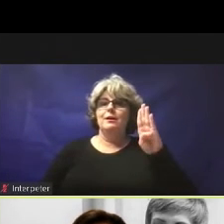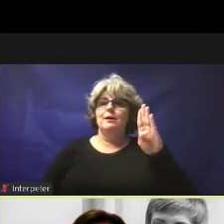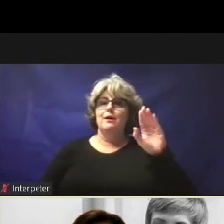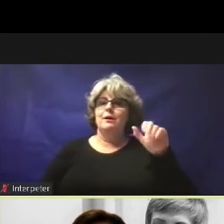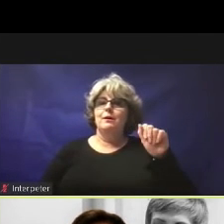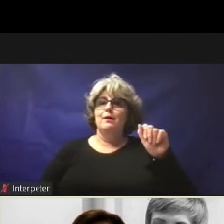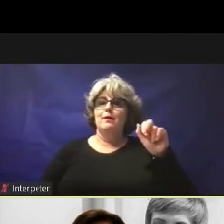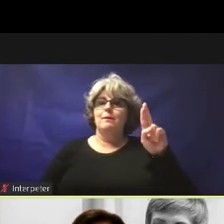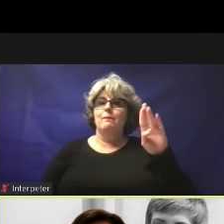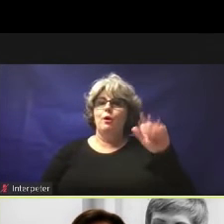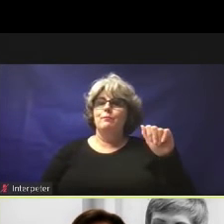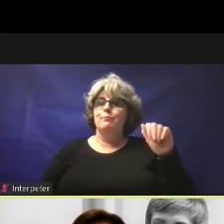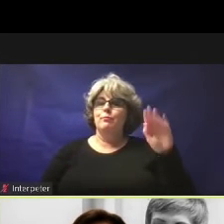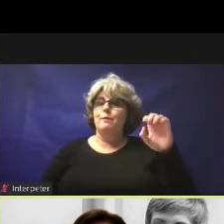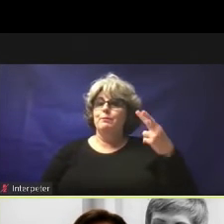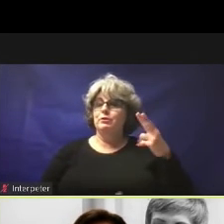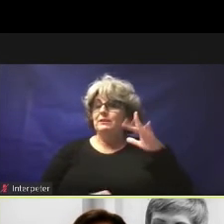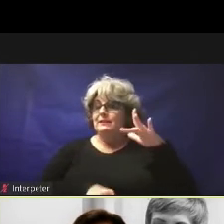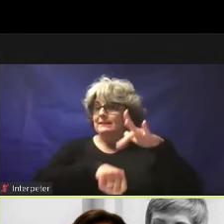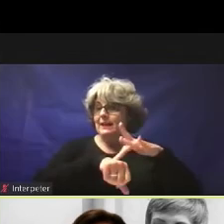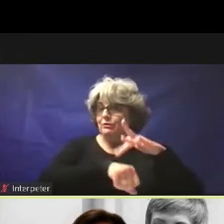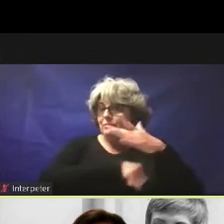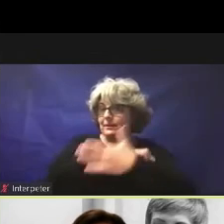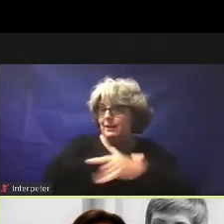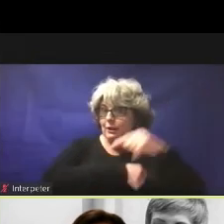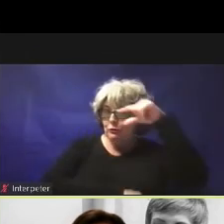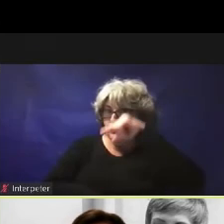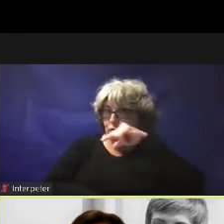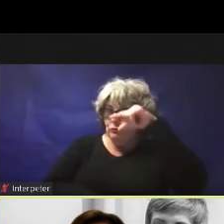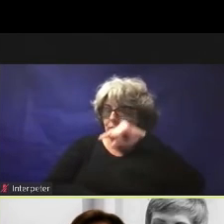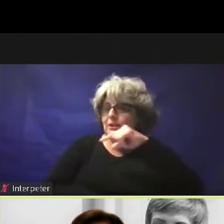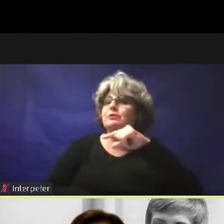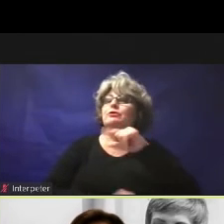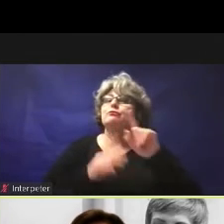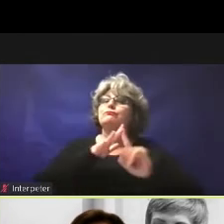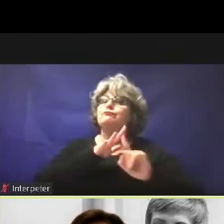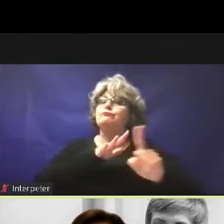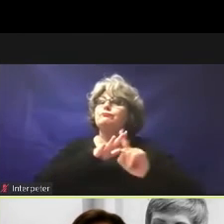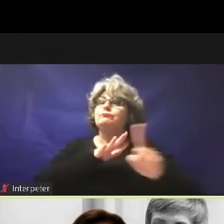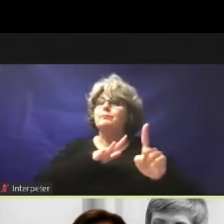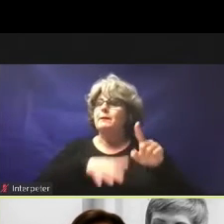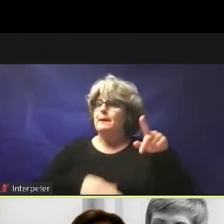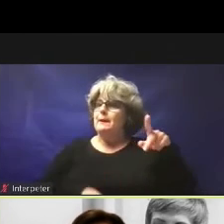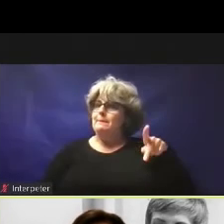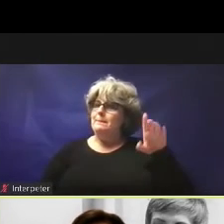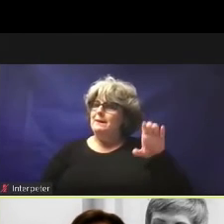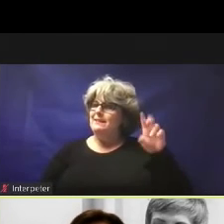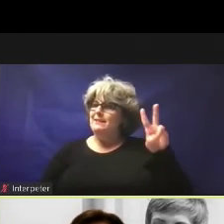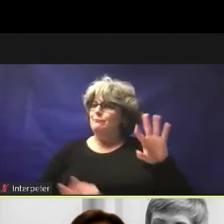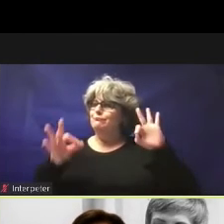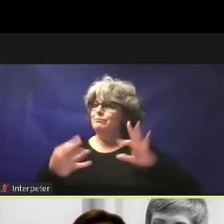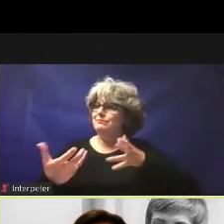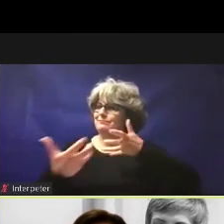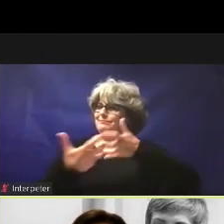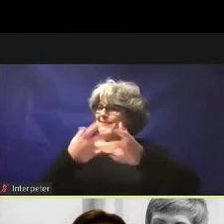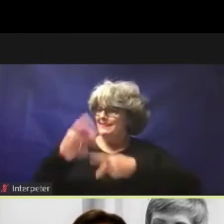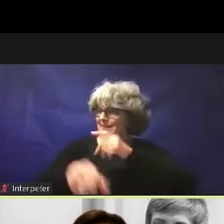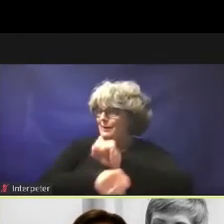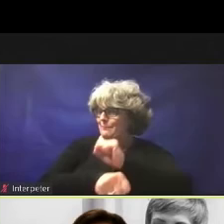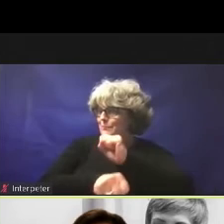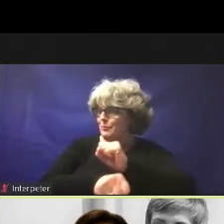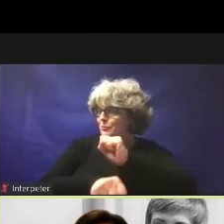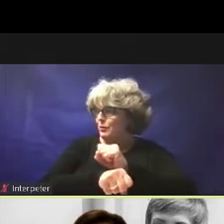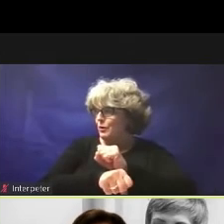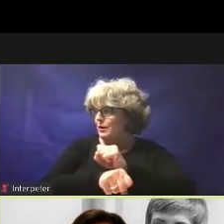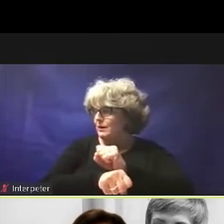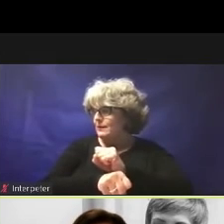Bush, following a trip to Greece to work with refugees. She felt RPCVs were made for this kind of work, and she